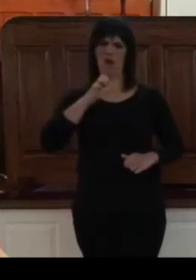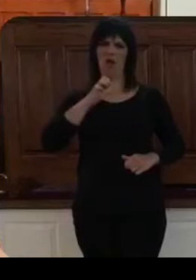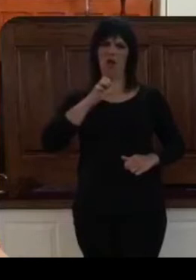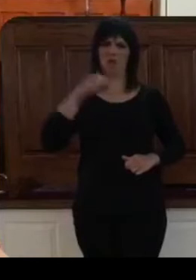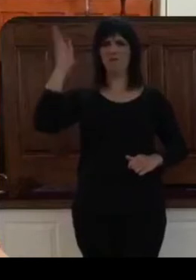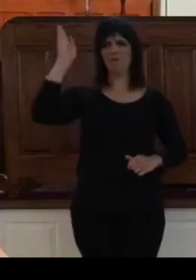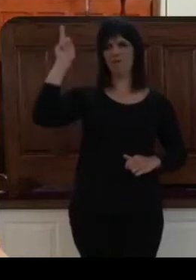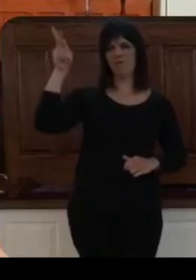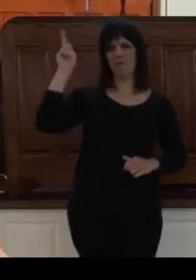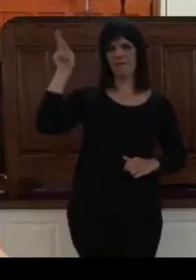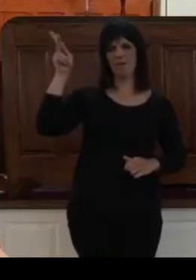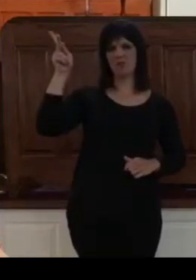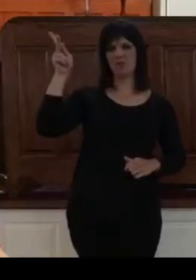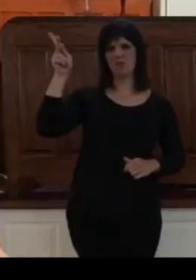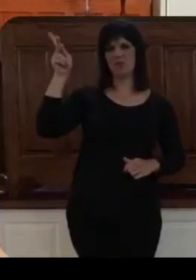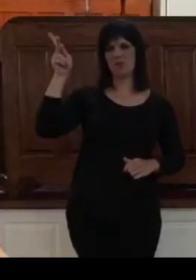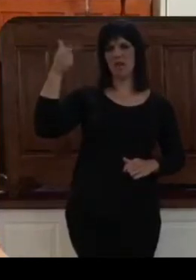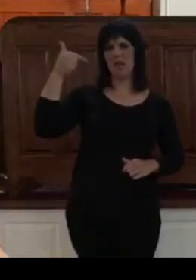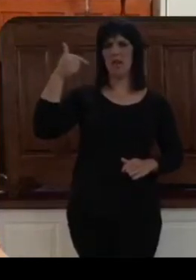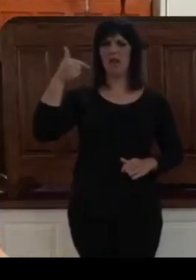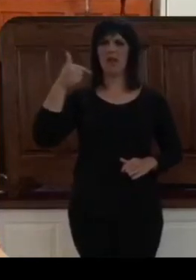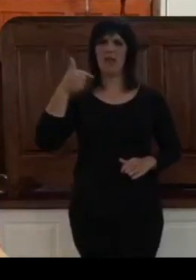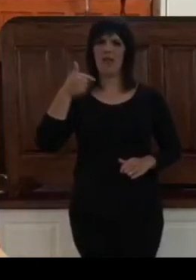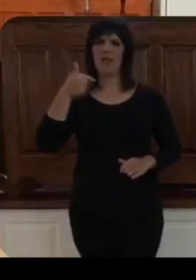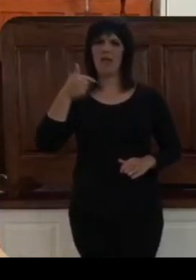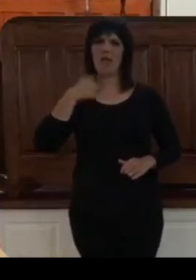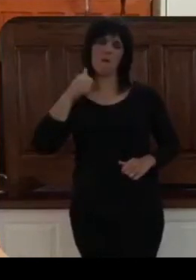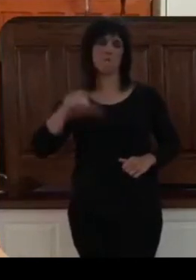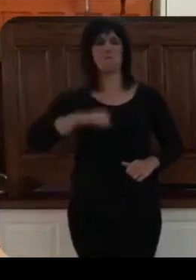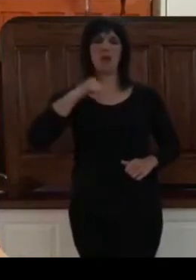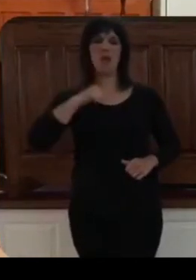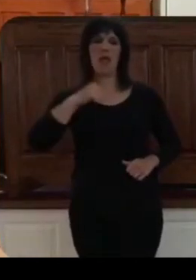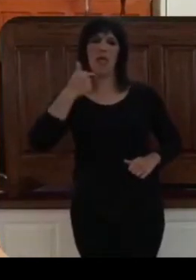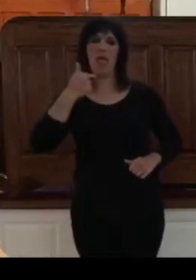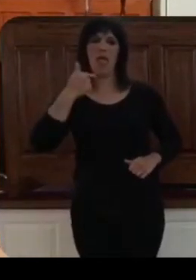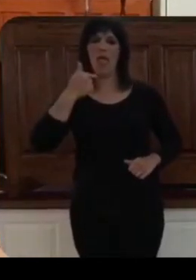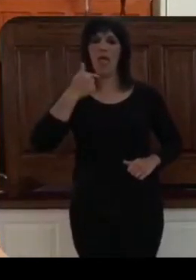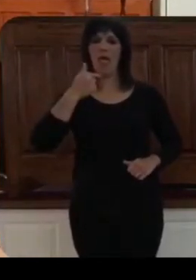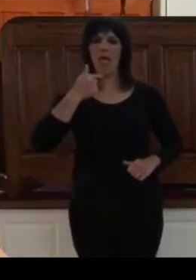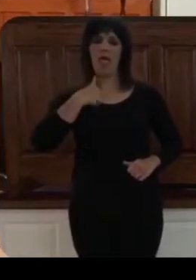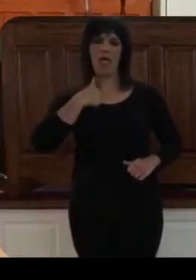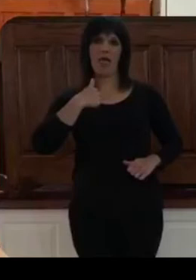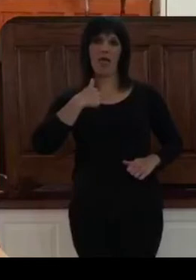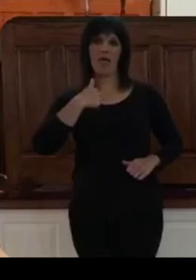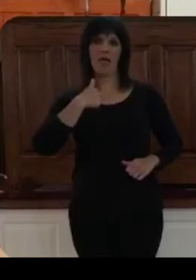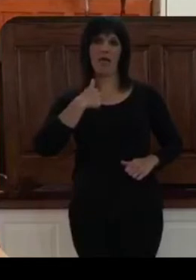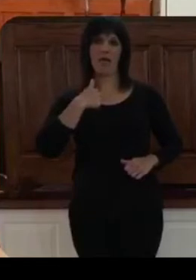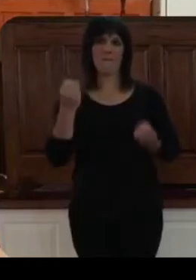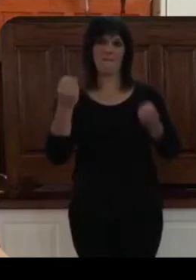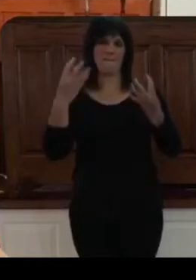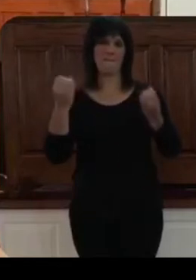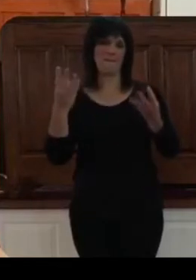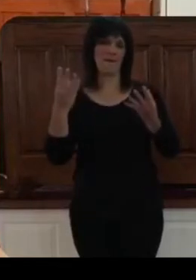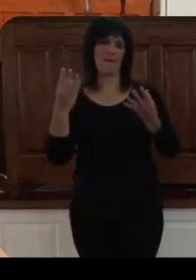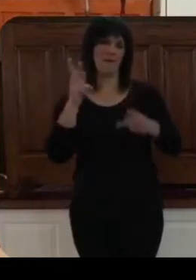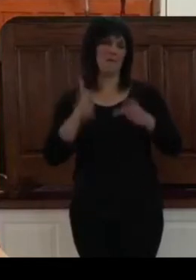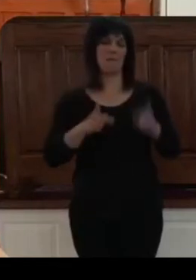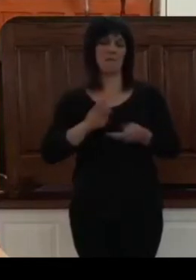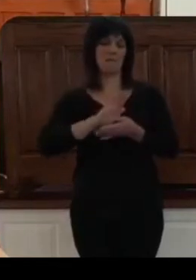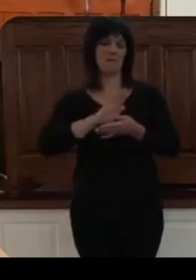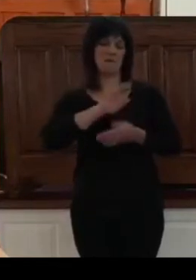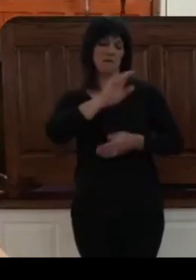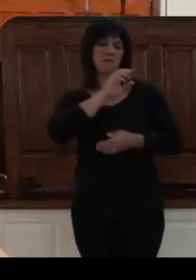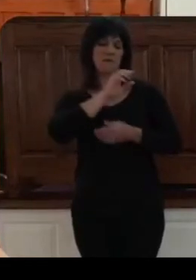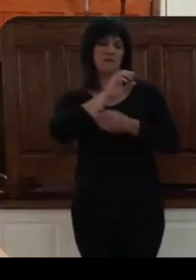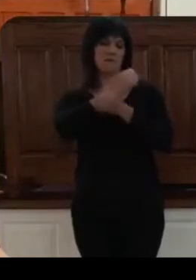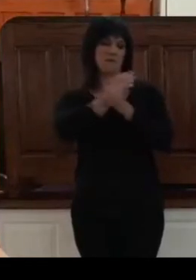Yay, I led 27 people to the Lord in that town. I led 33 in this town. He wasn't notching his gun belt. He wasn't padding